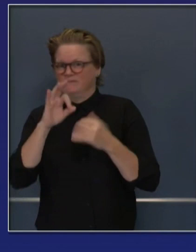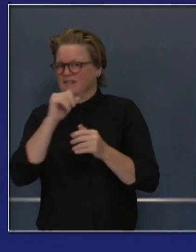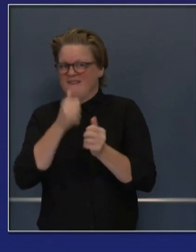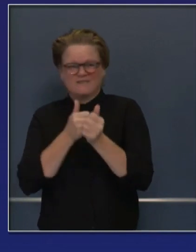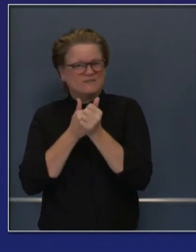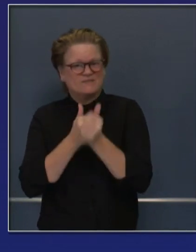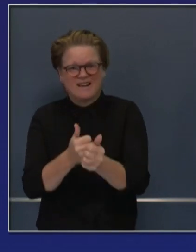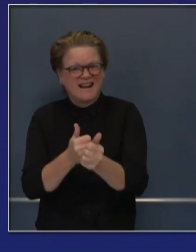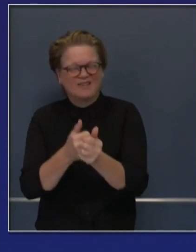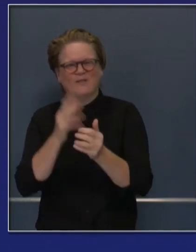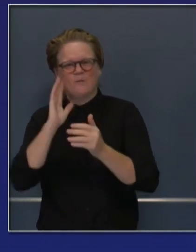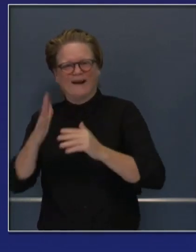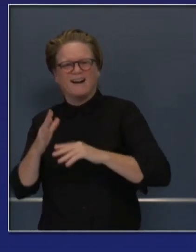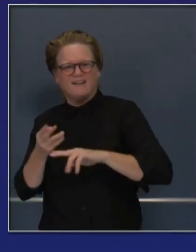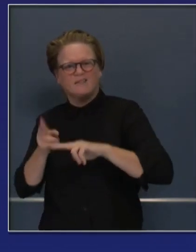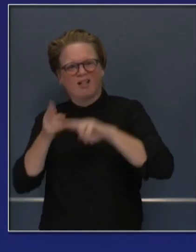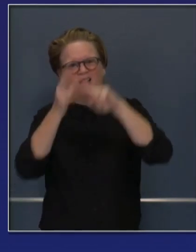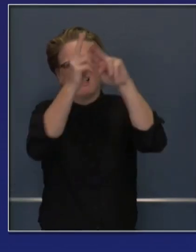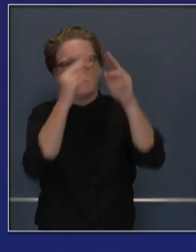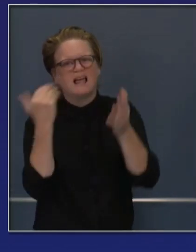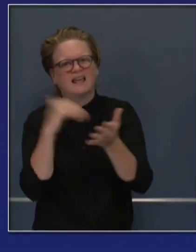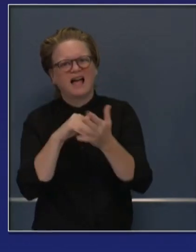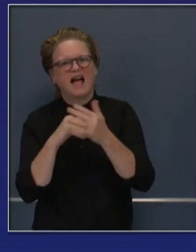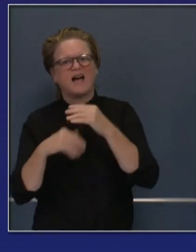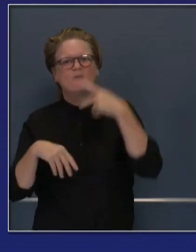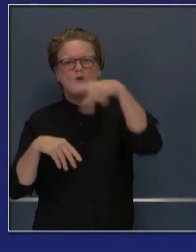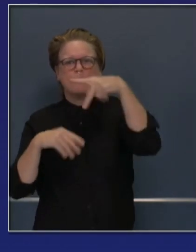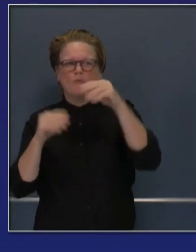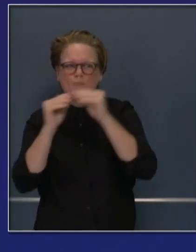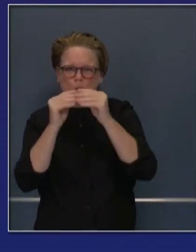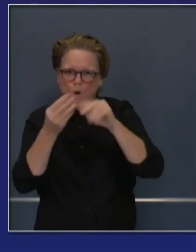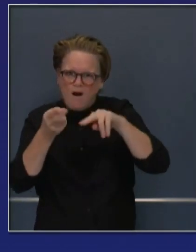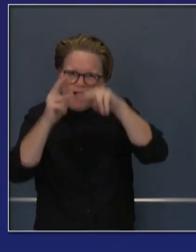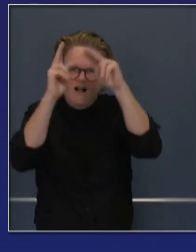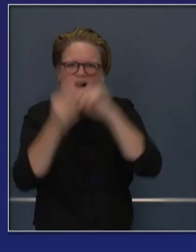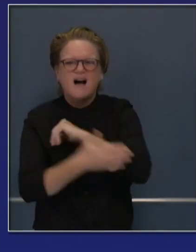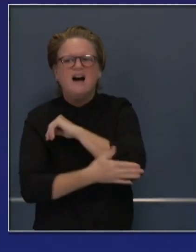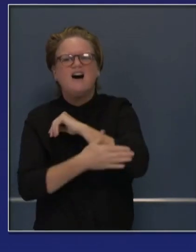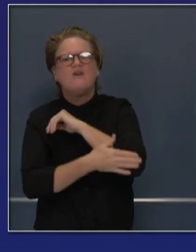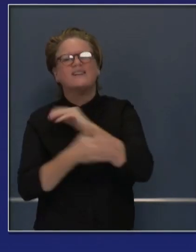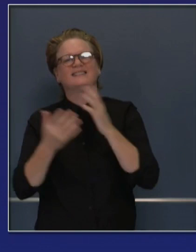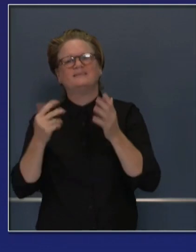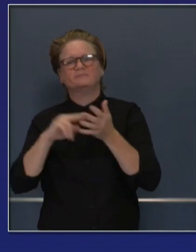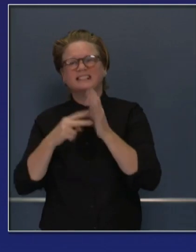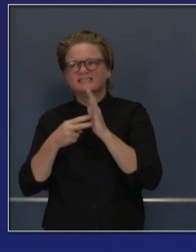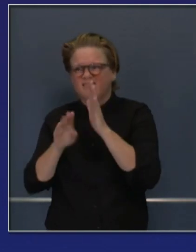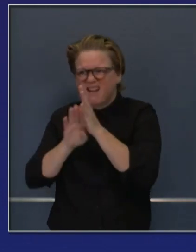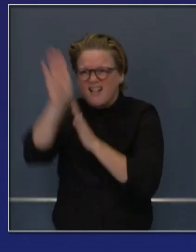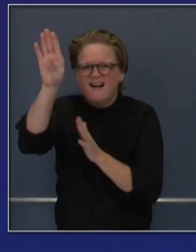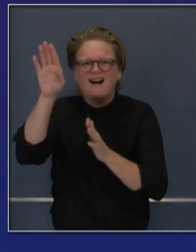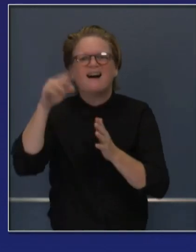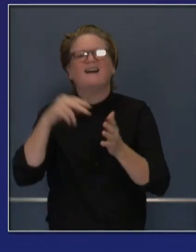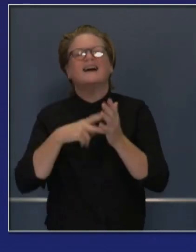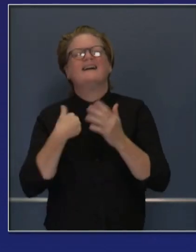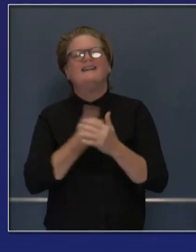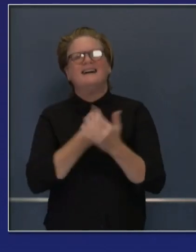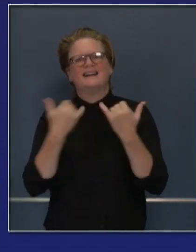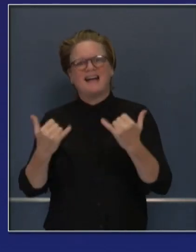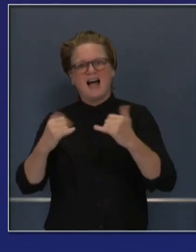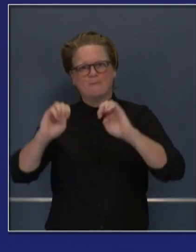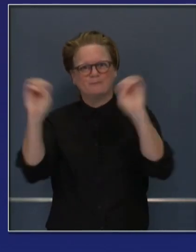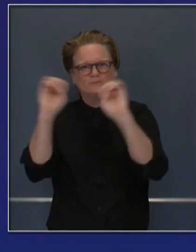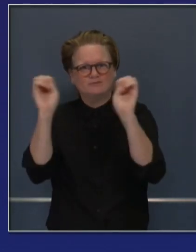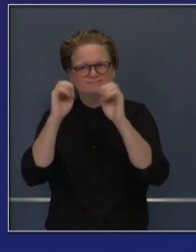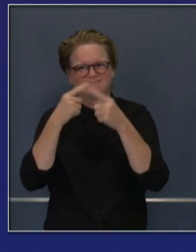only seeing movement 40 counties out of 58 moving backwards. pursuant to the tiered status. And